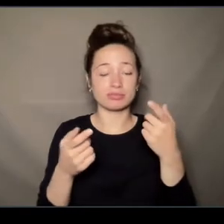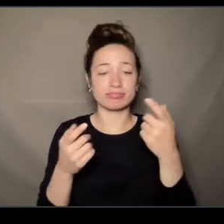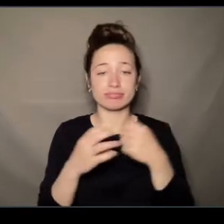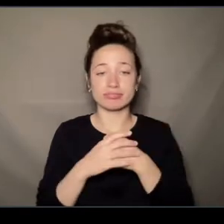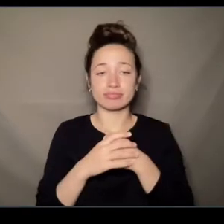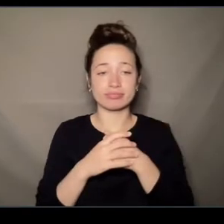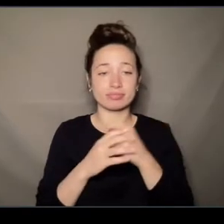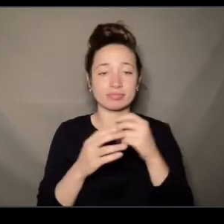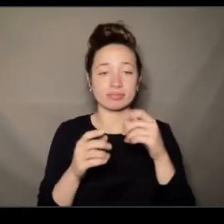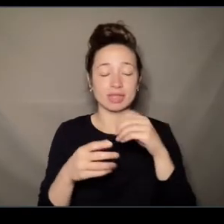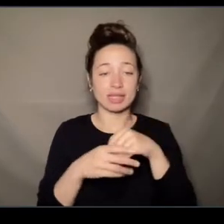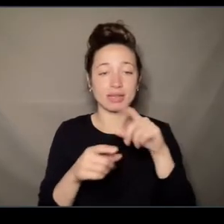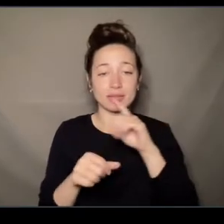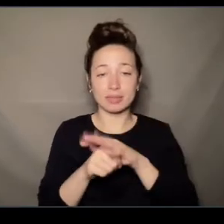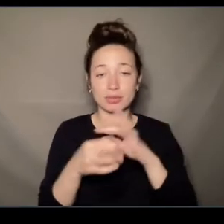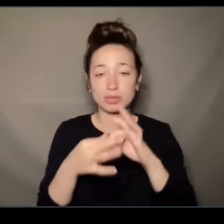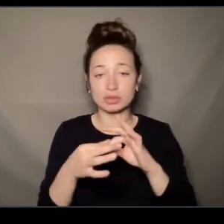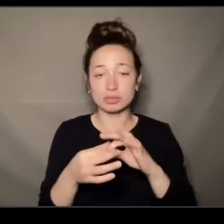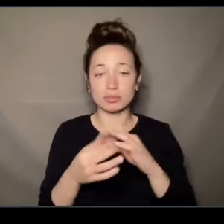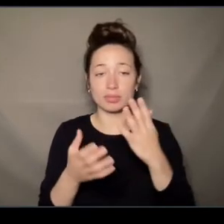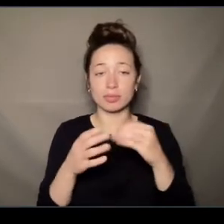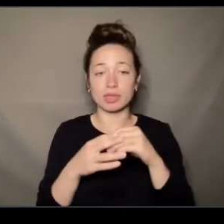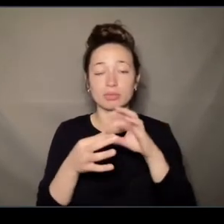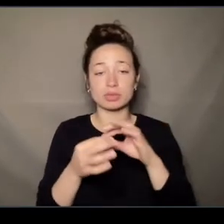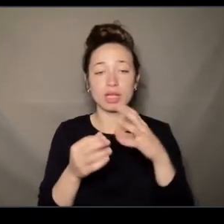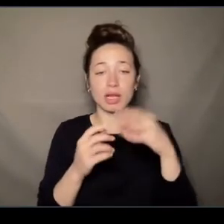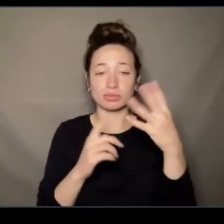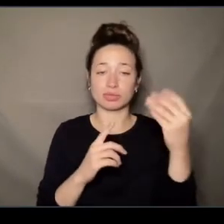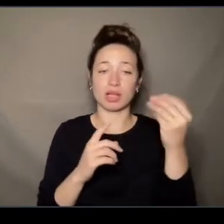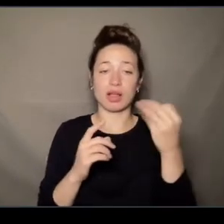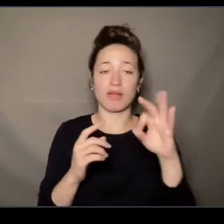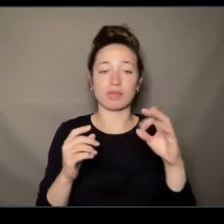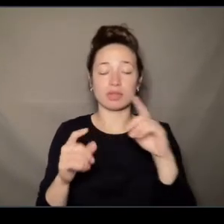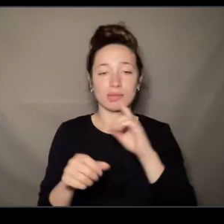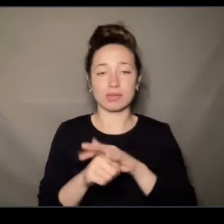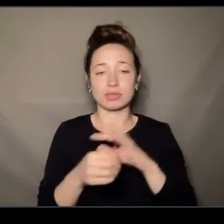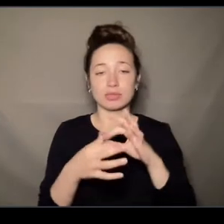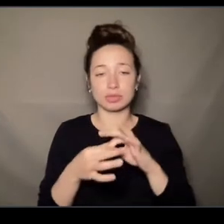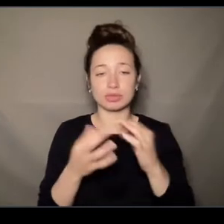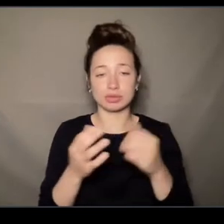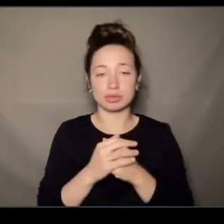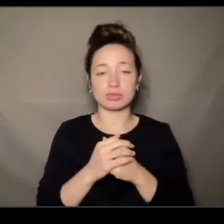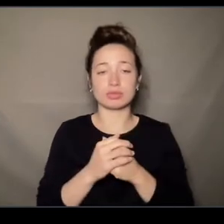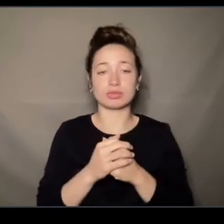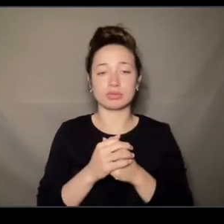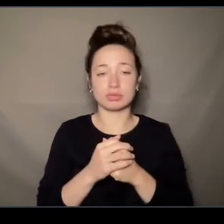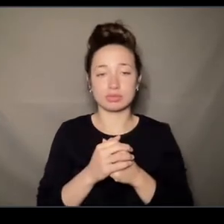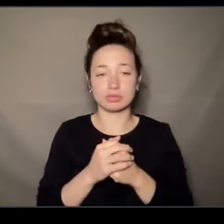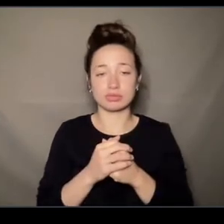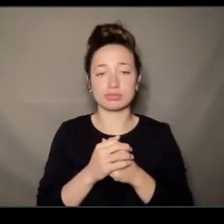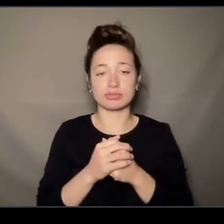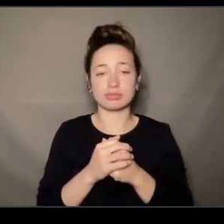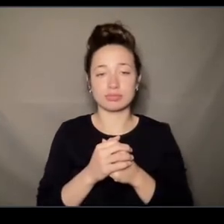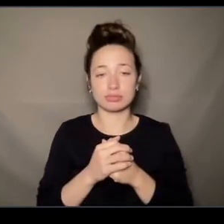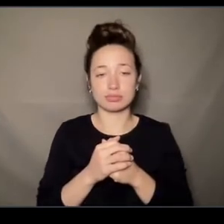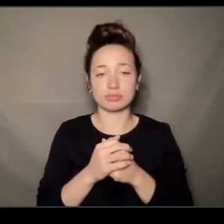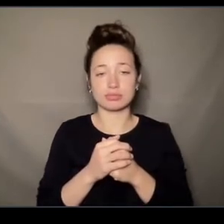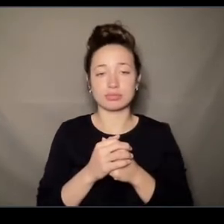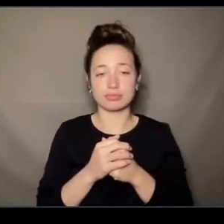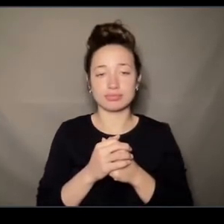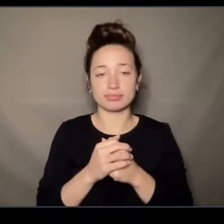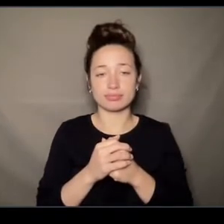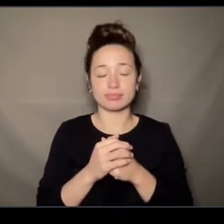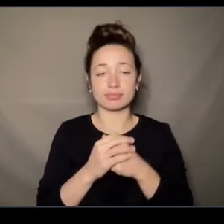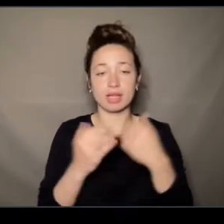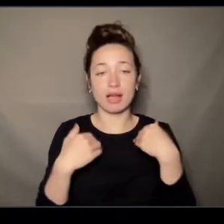happen in a committed relationship as well as in relationships outside of a committed